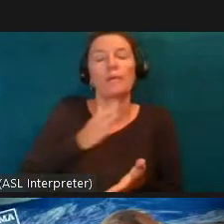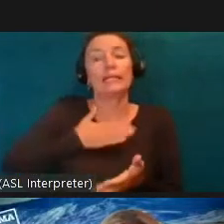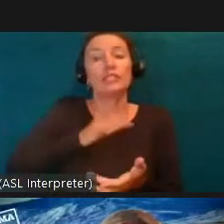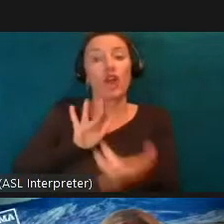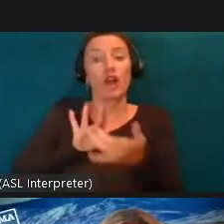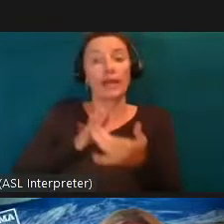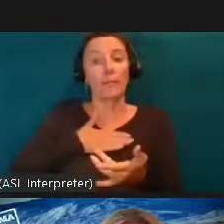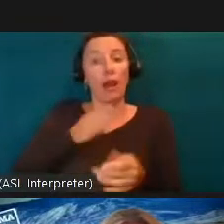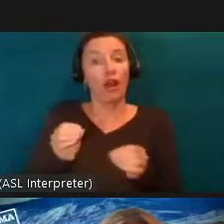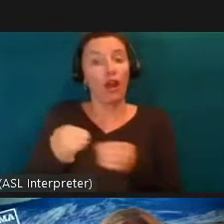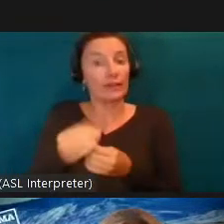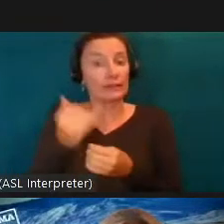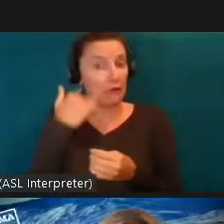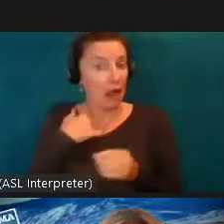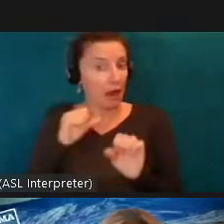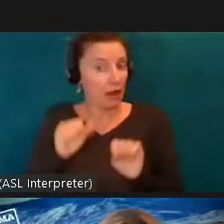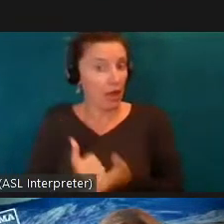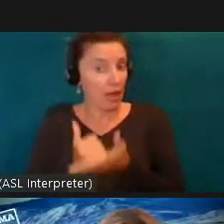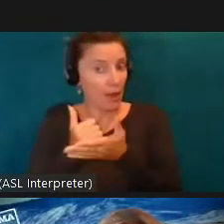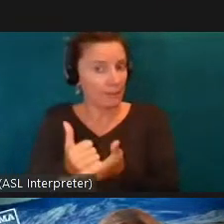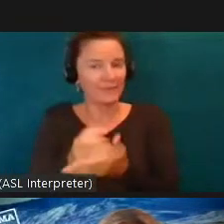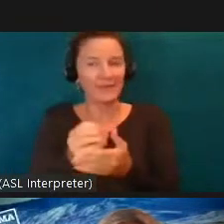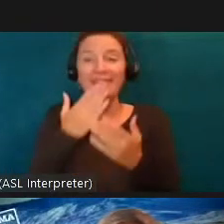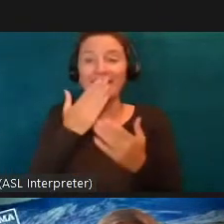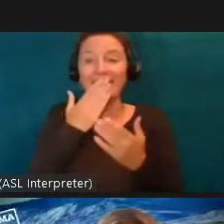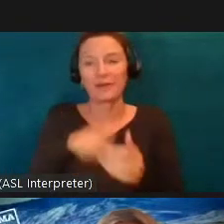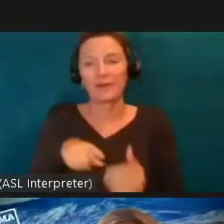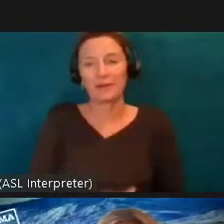if I can be of any help at all. Again, thank you all.